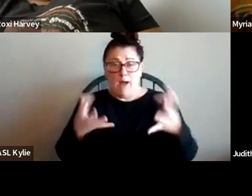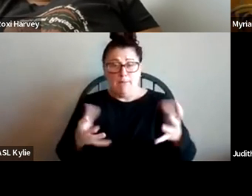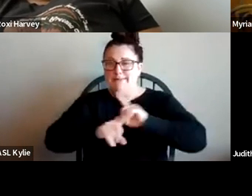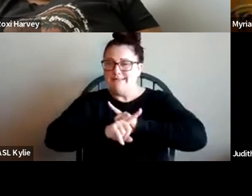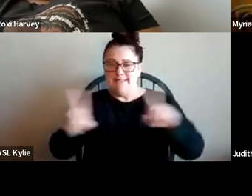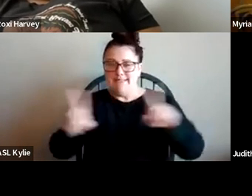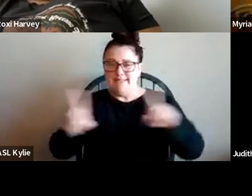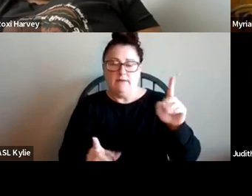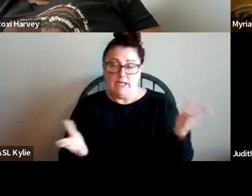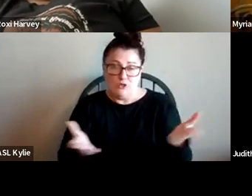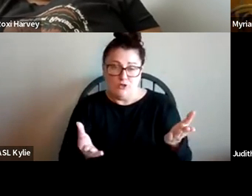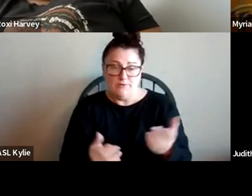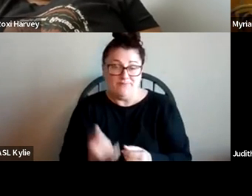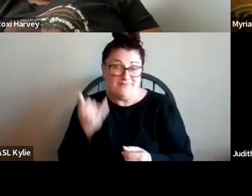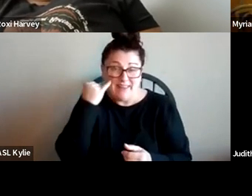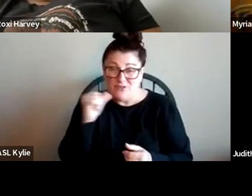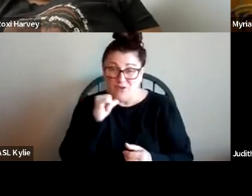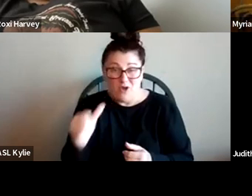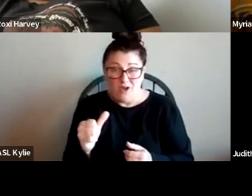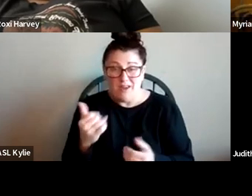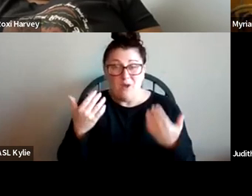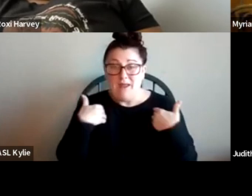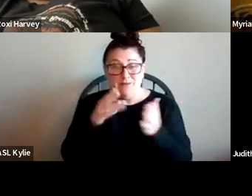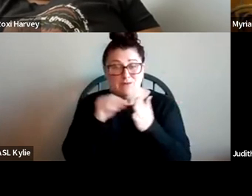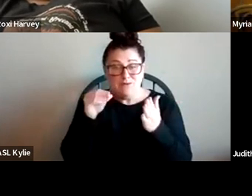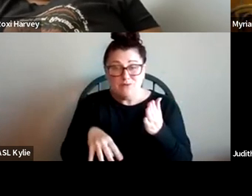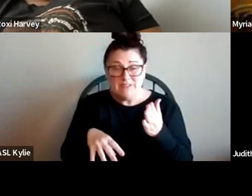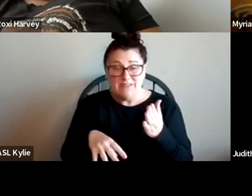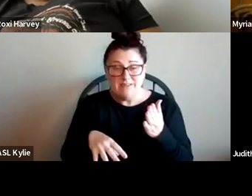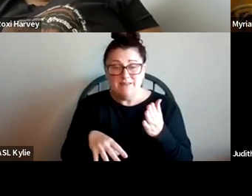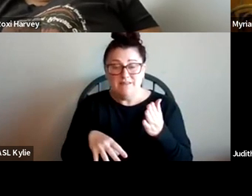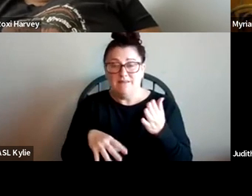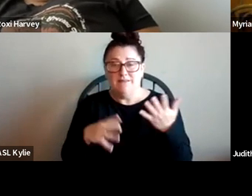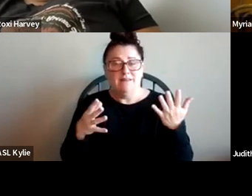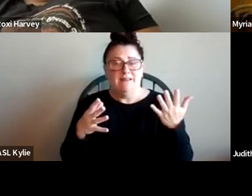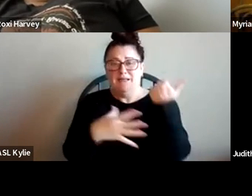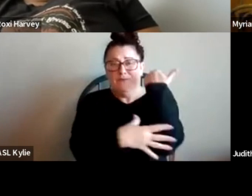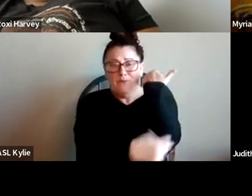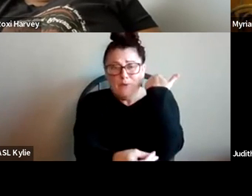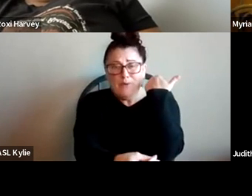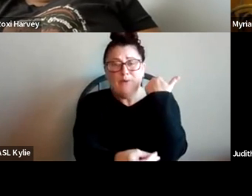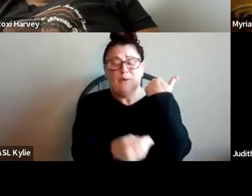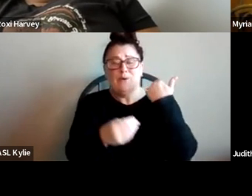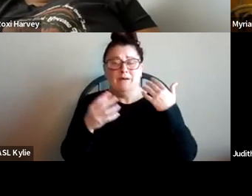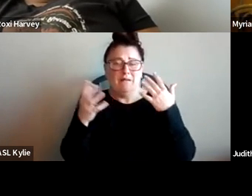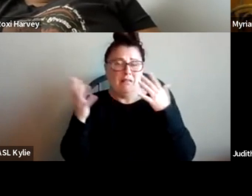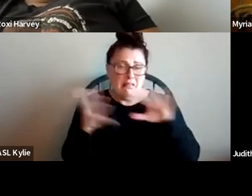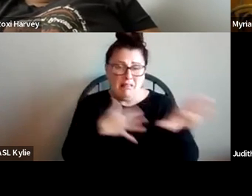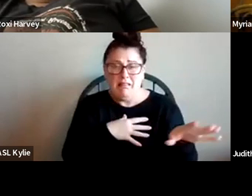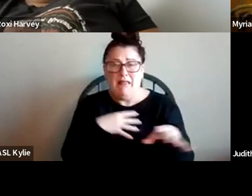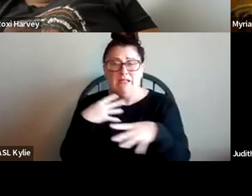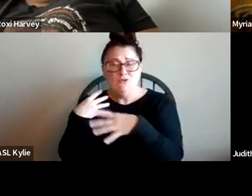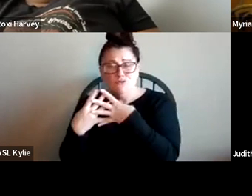Boston. Otherwise, we have kids who are destined to be poor, destined to be in jail, destined to have to